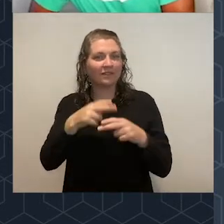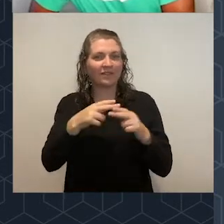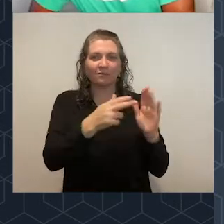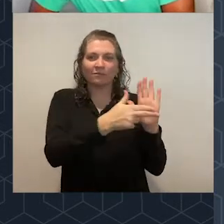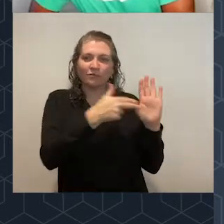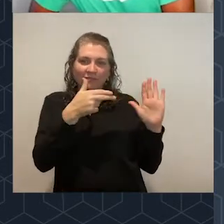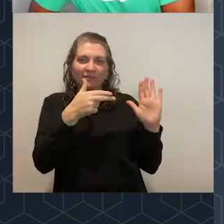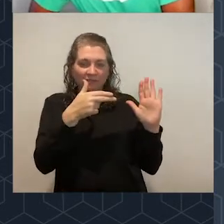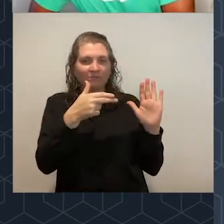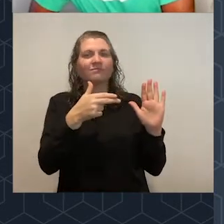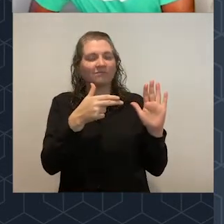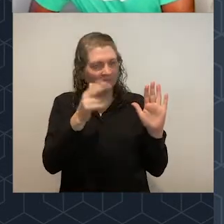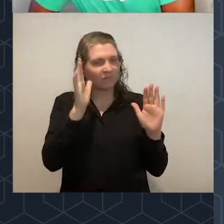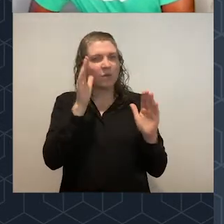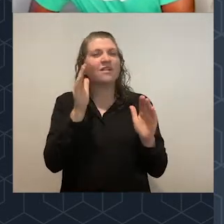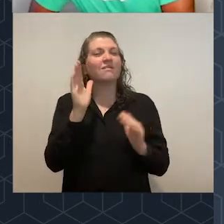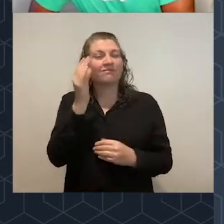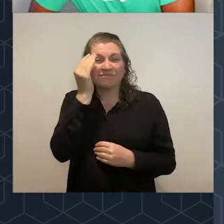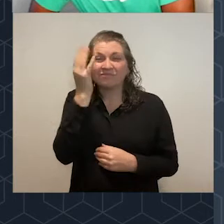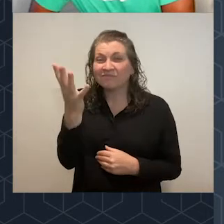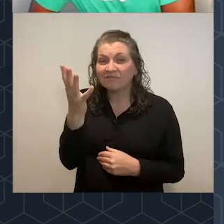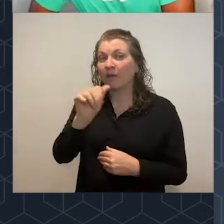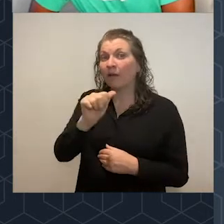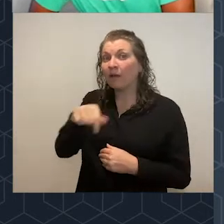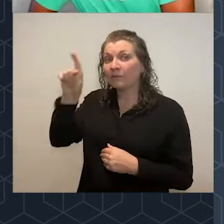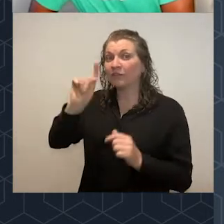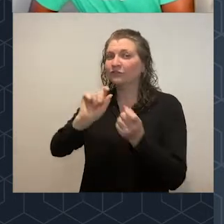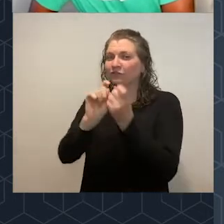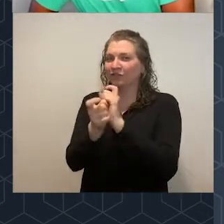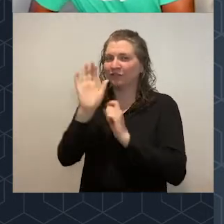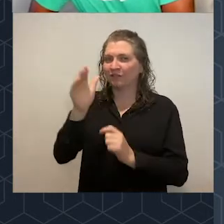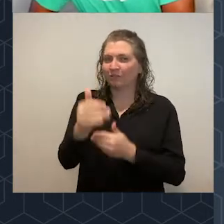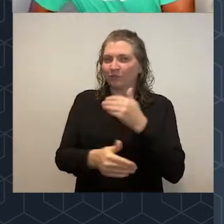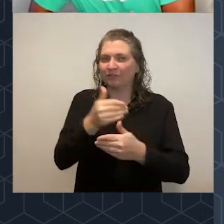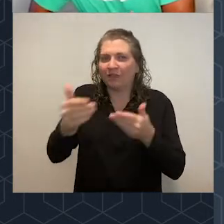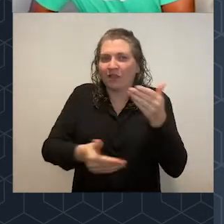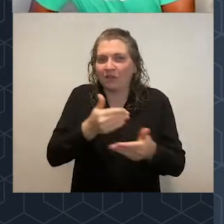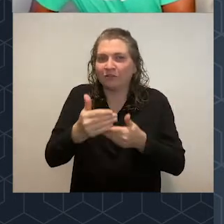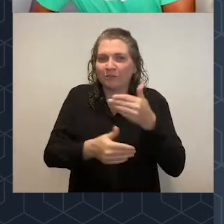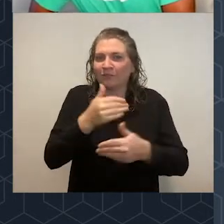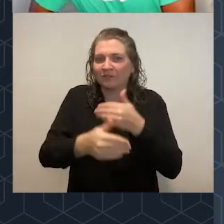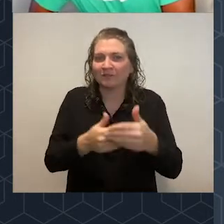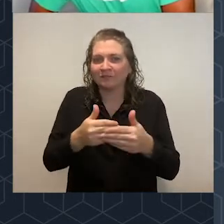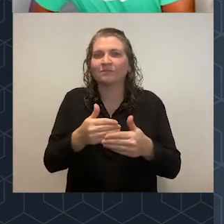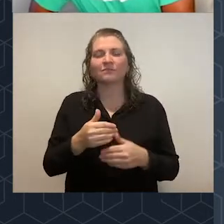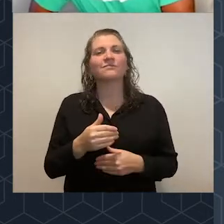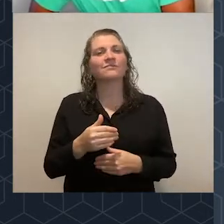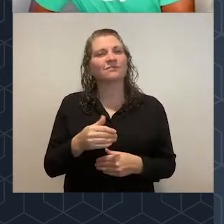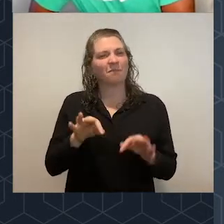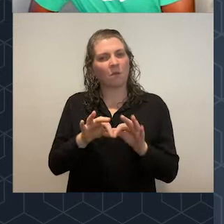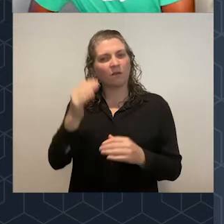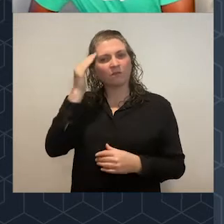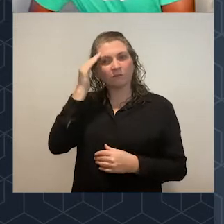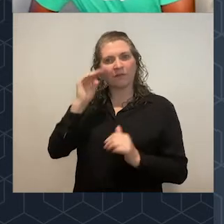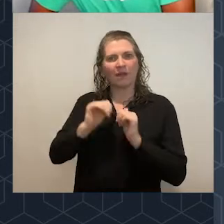manager at Amazon's Global Diversity Inclusion Organization. For today's session, we're about sharing insights into personal